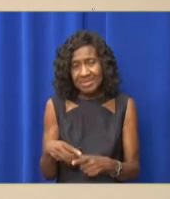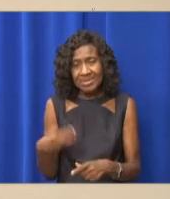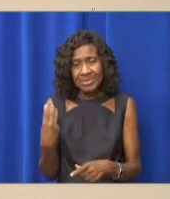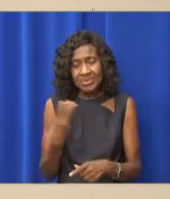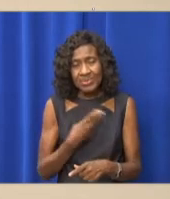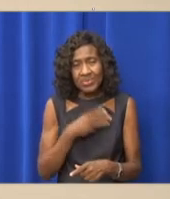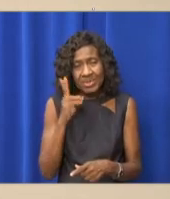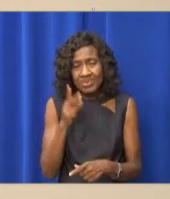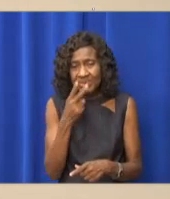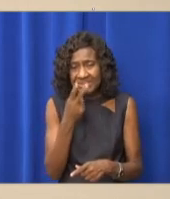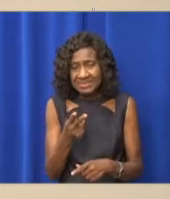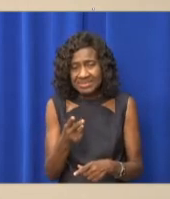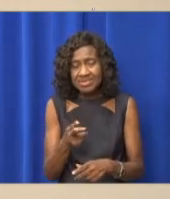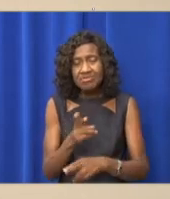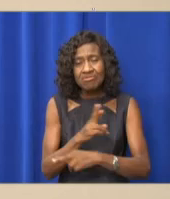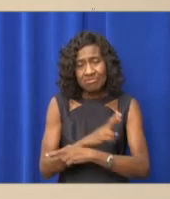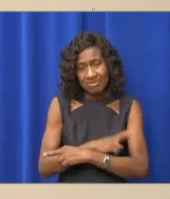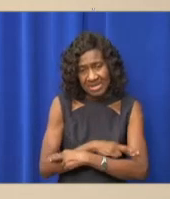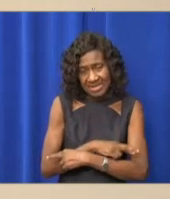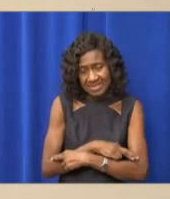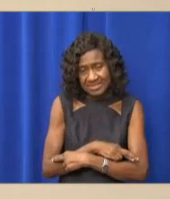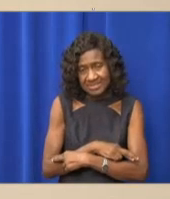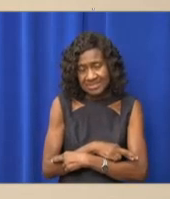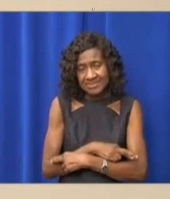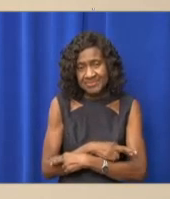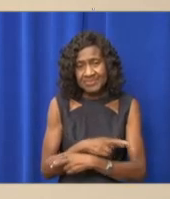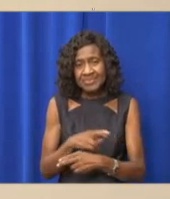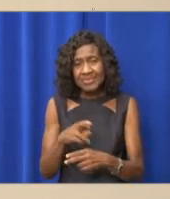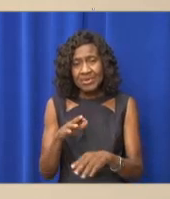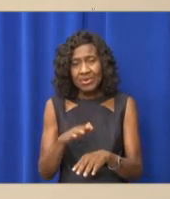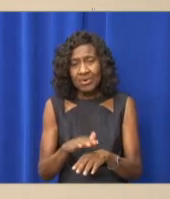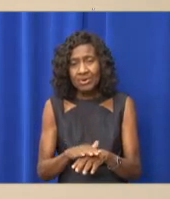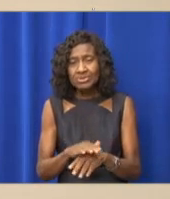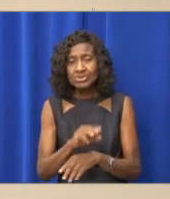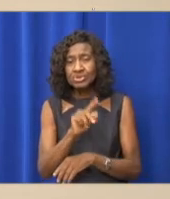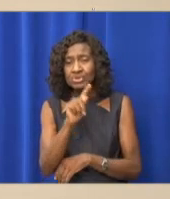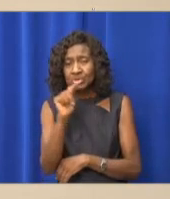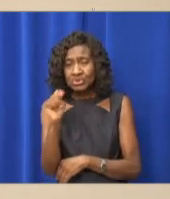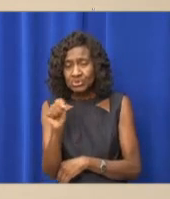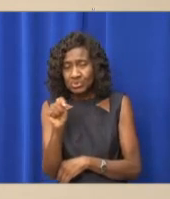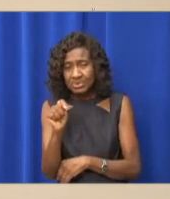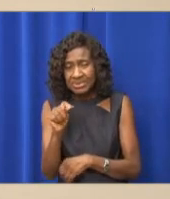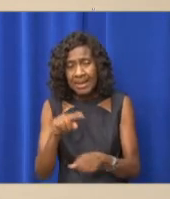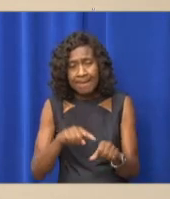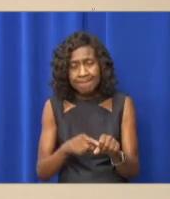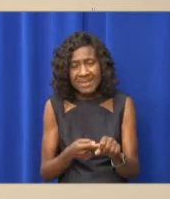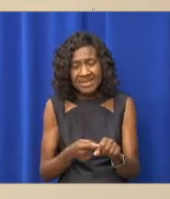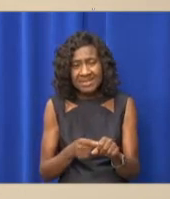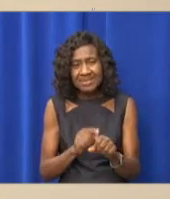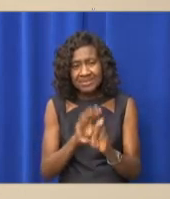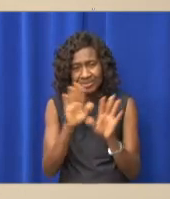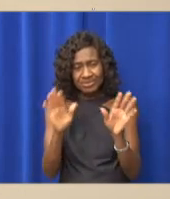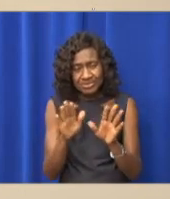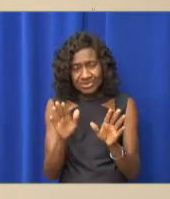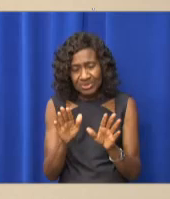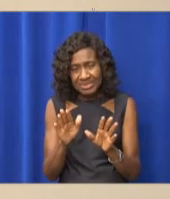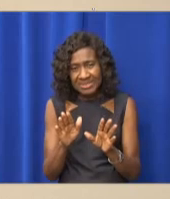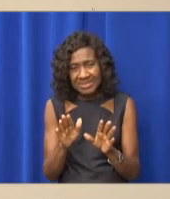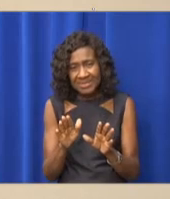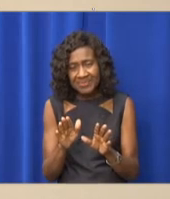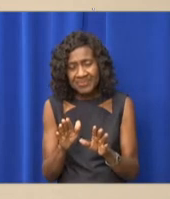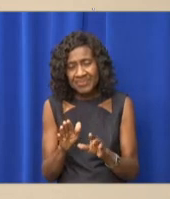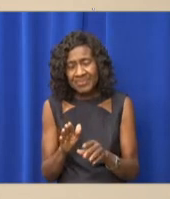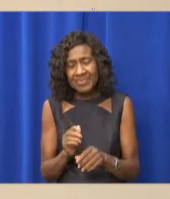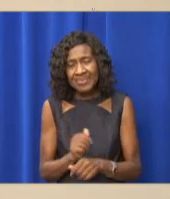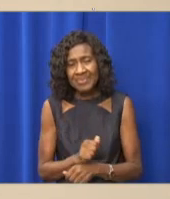the current level of restrictions starting on Tuesday of next week, or as early as Sunday, with respect to the hard